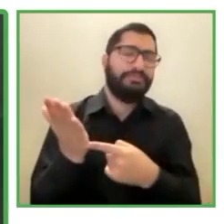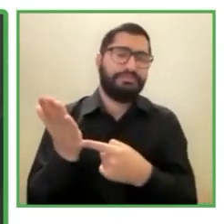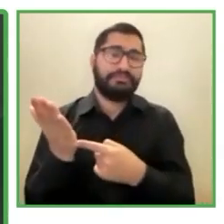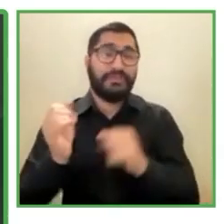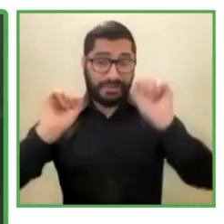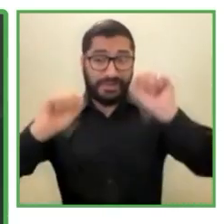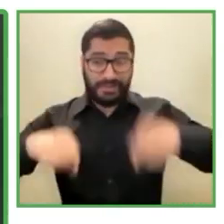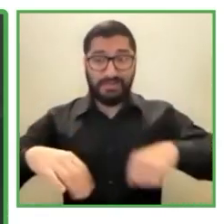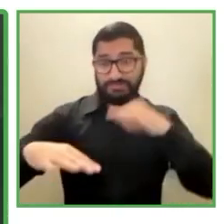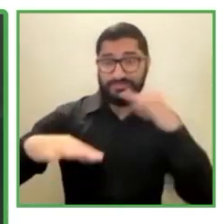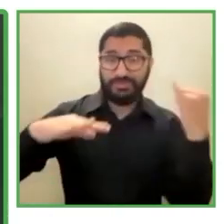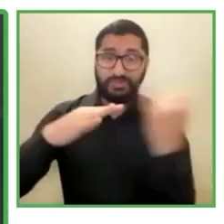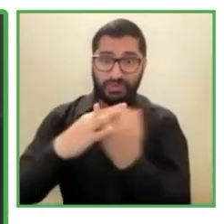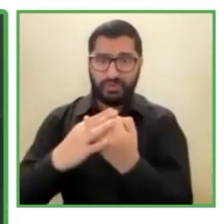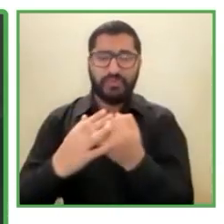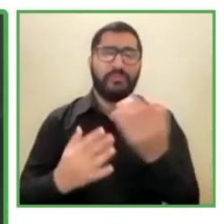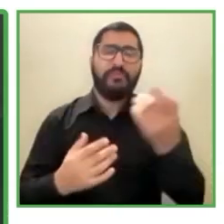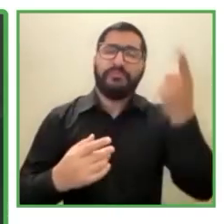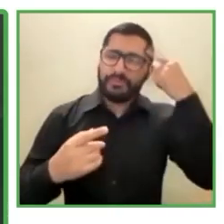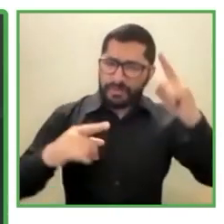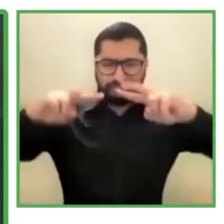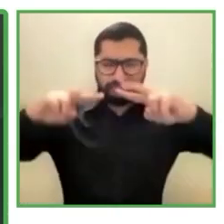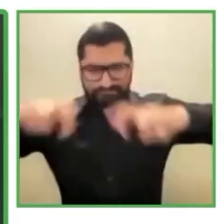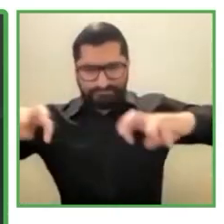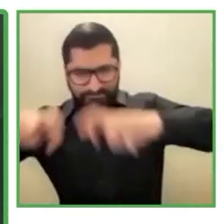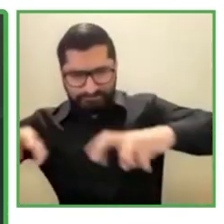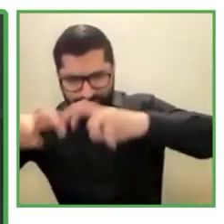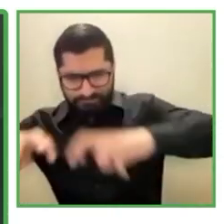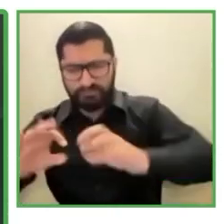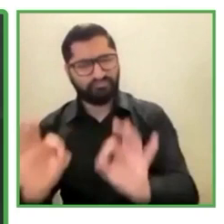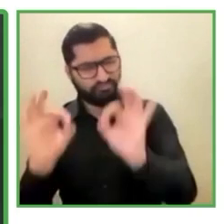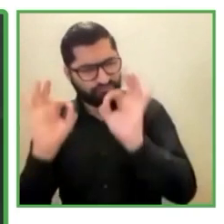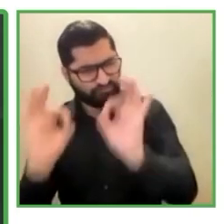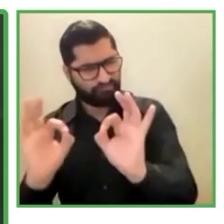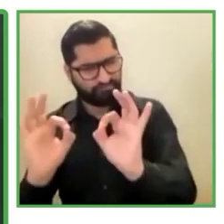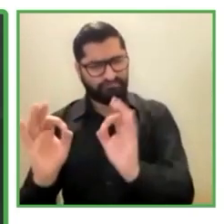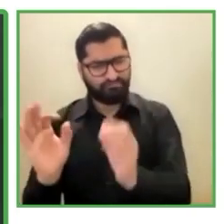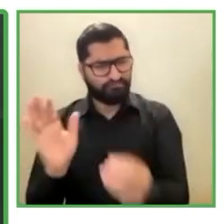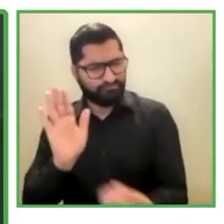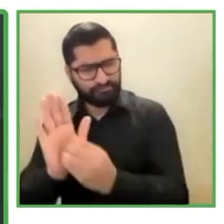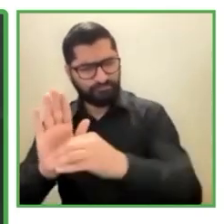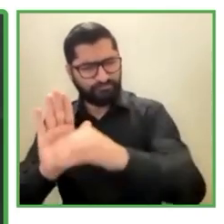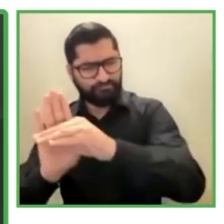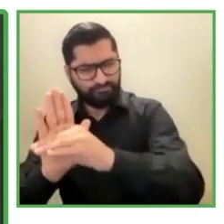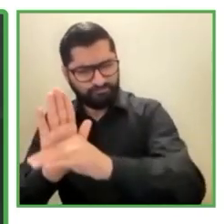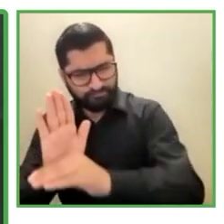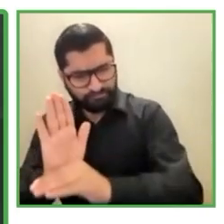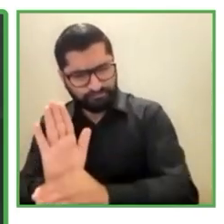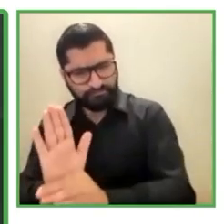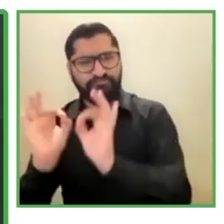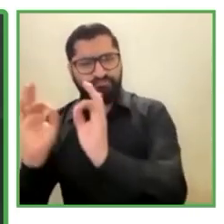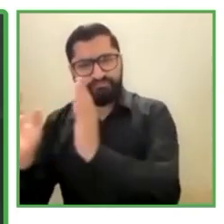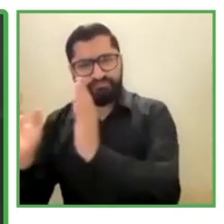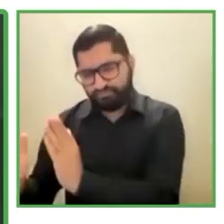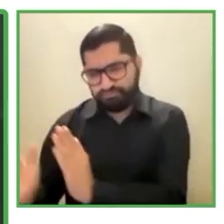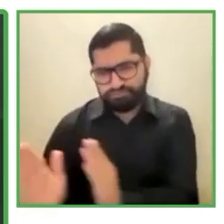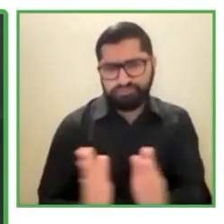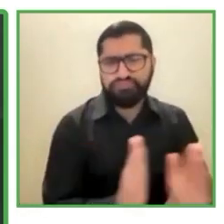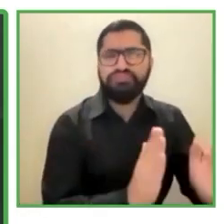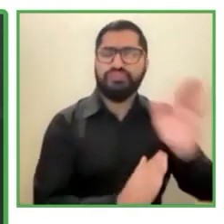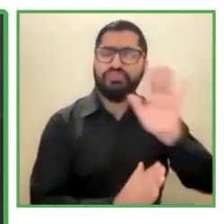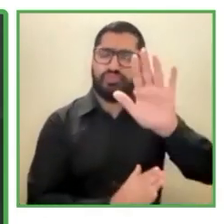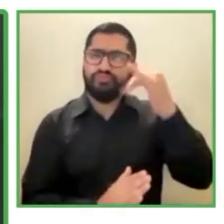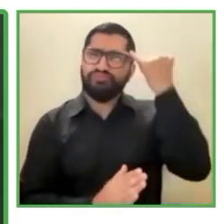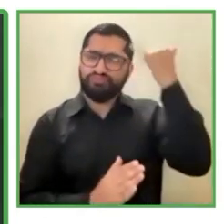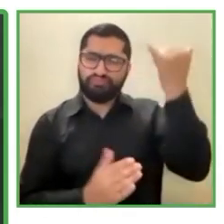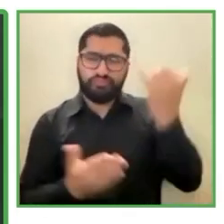to explore the most effective ways to promote them and disseminate them. I believe that we are in